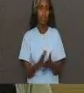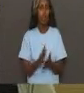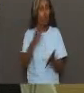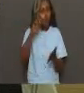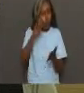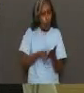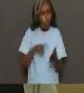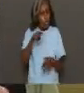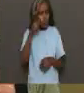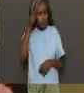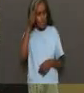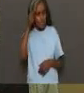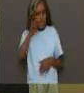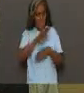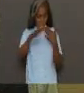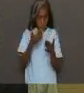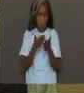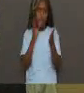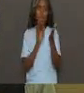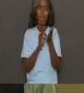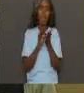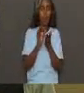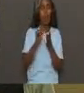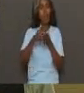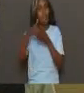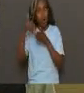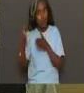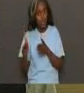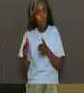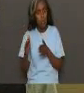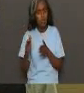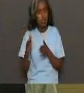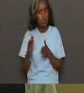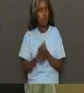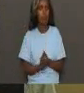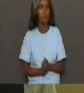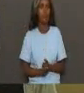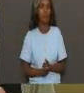What do you think the total number of outcomes would be?